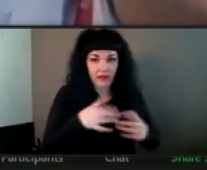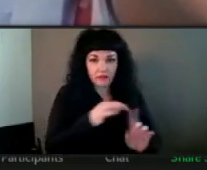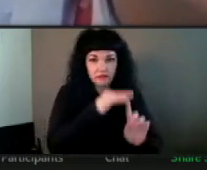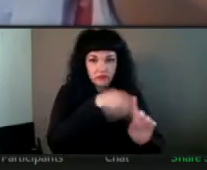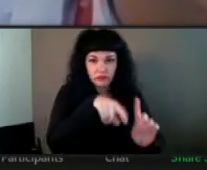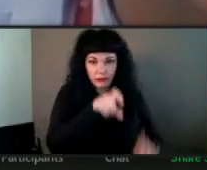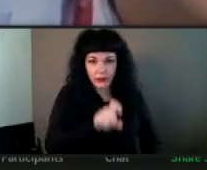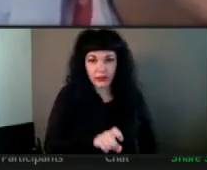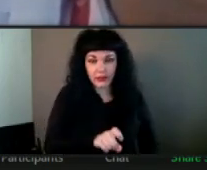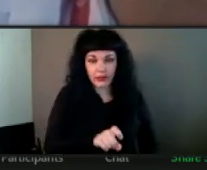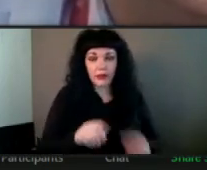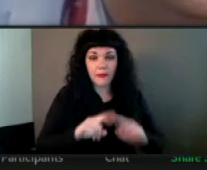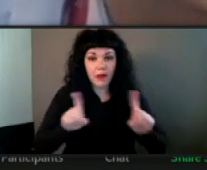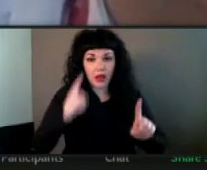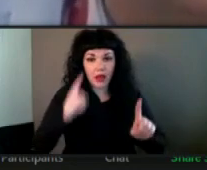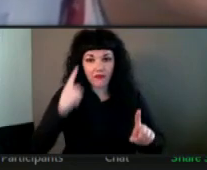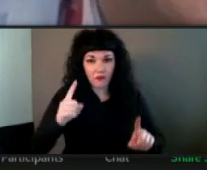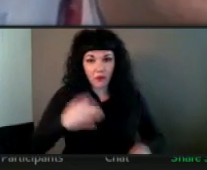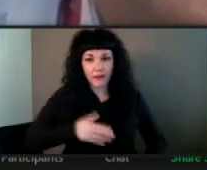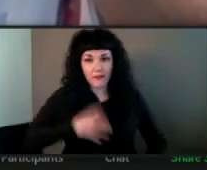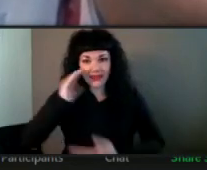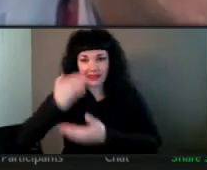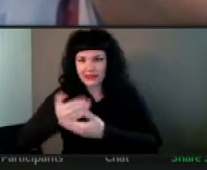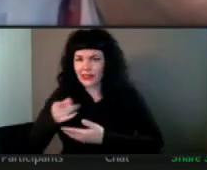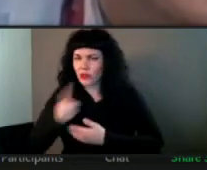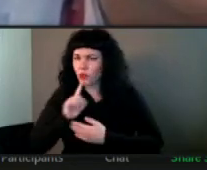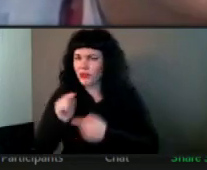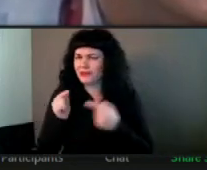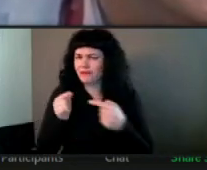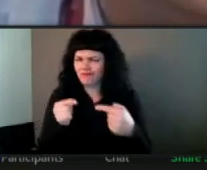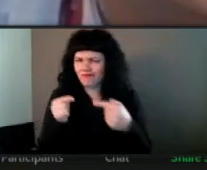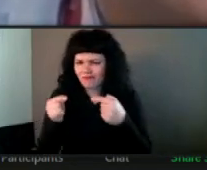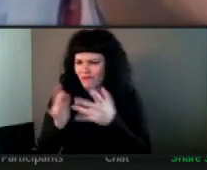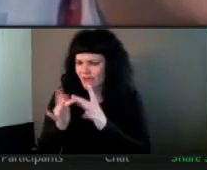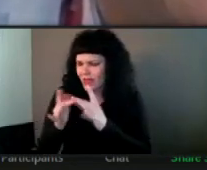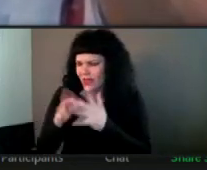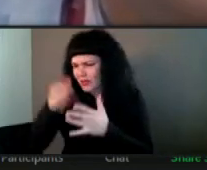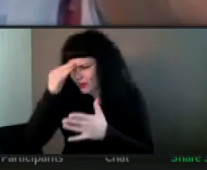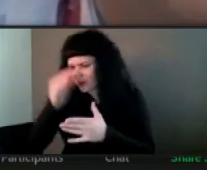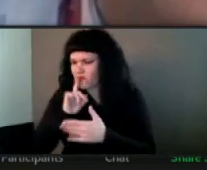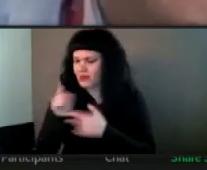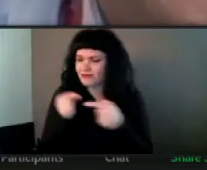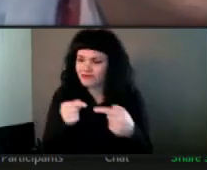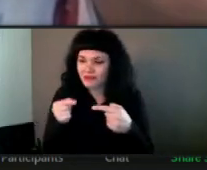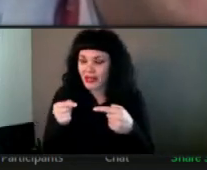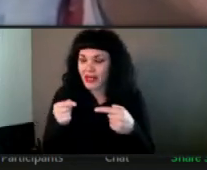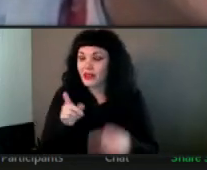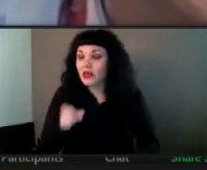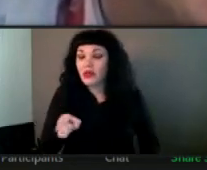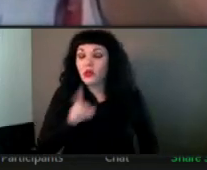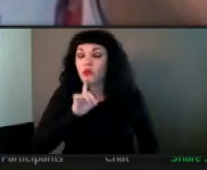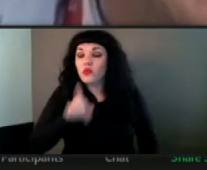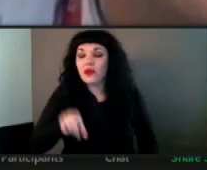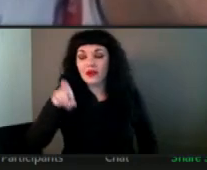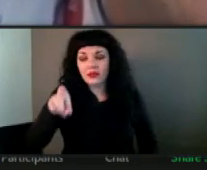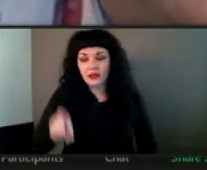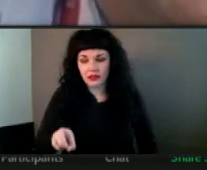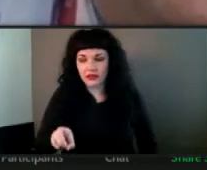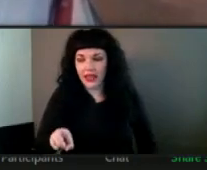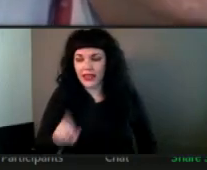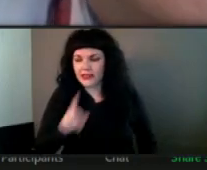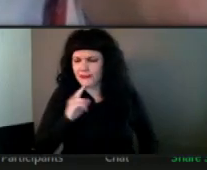learning sessions, he really doesn't do very well. He really needs sort of like carved out specialty type of